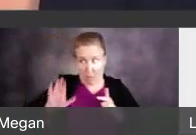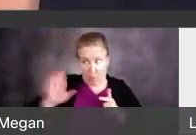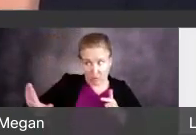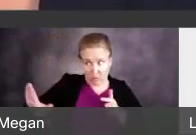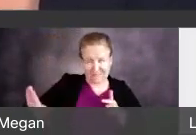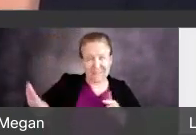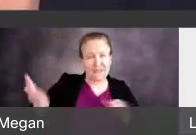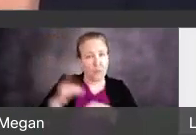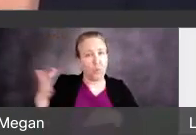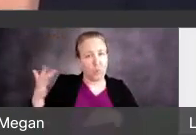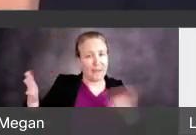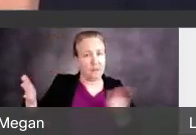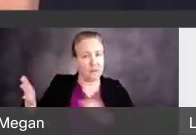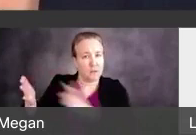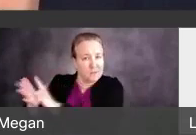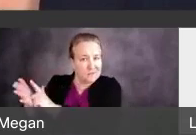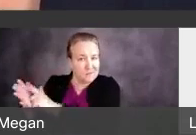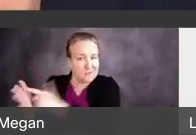I'm good, thanks.